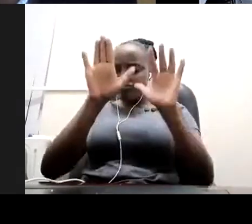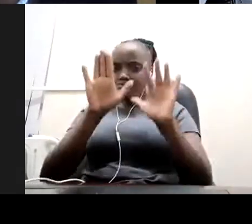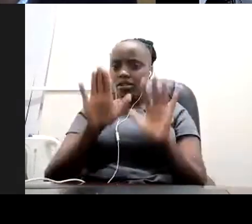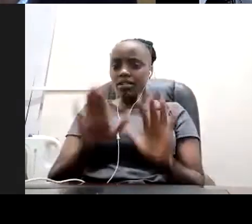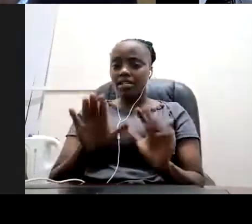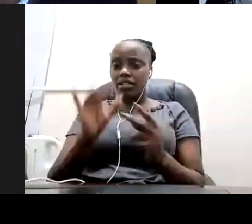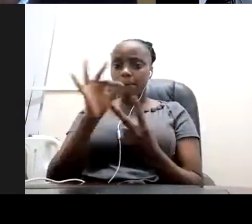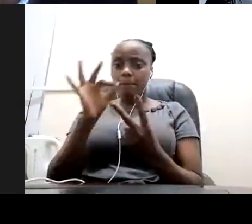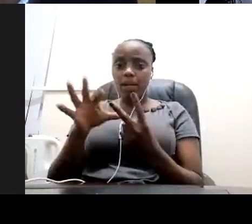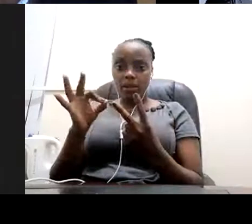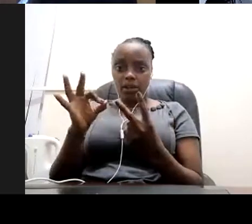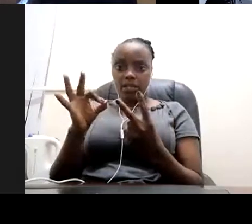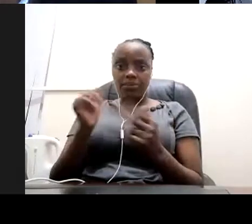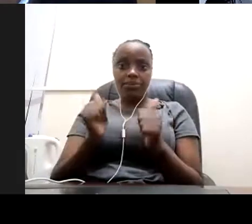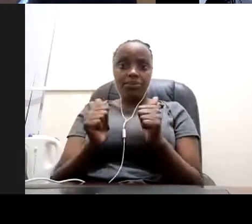that we